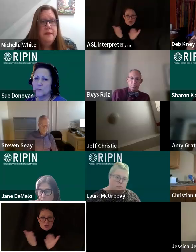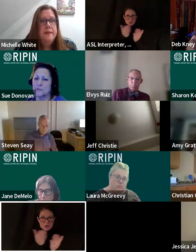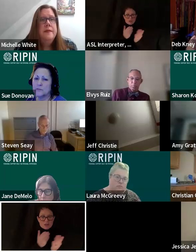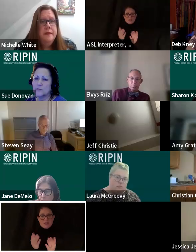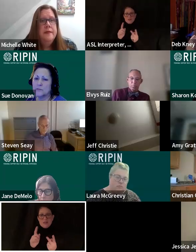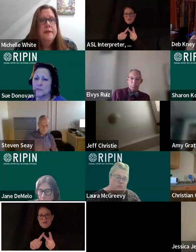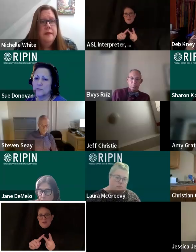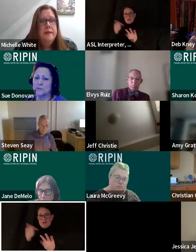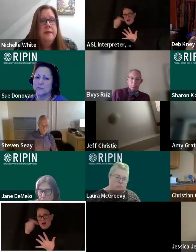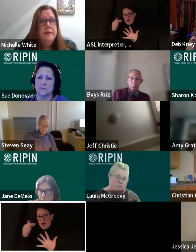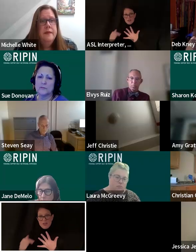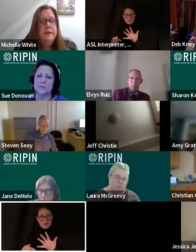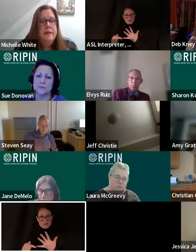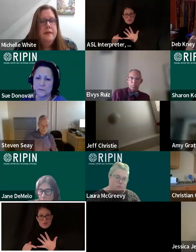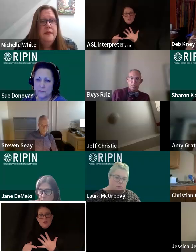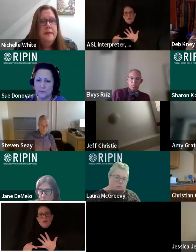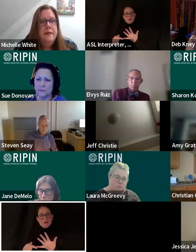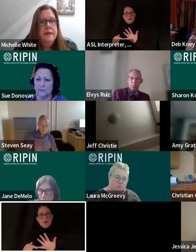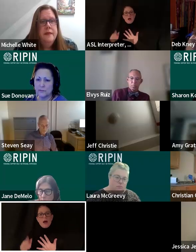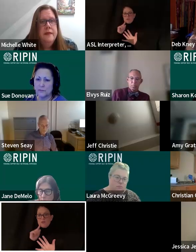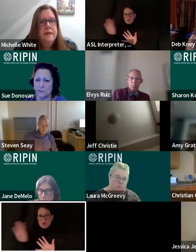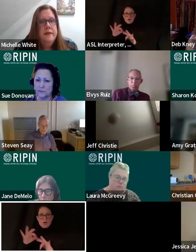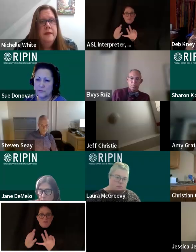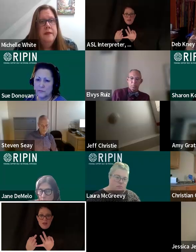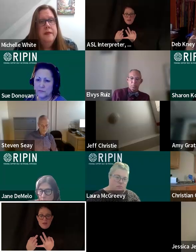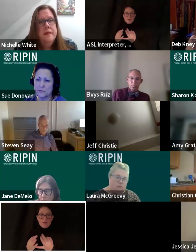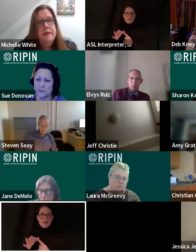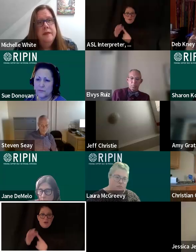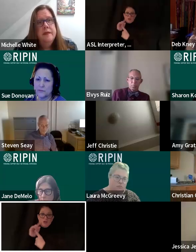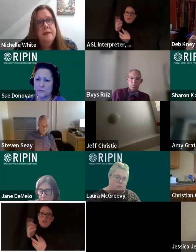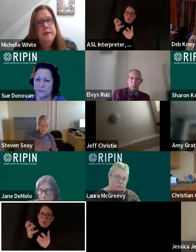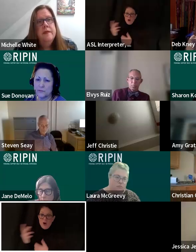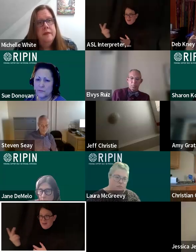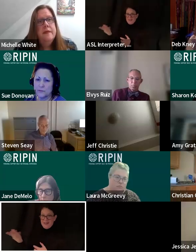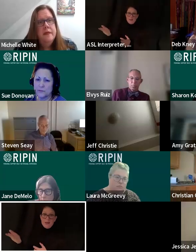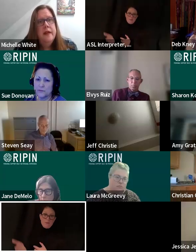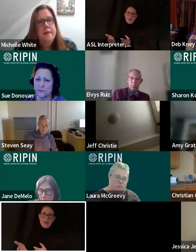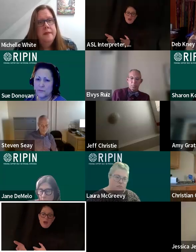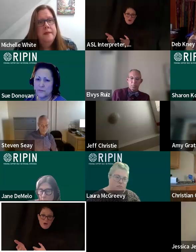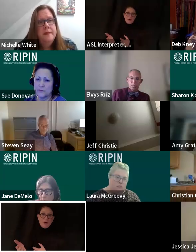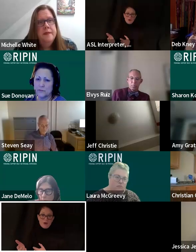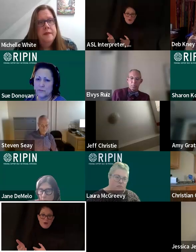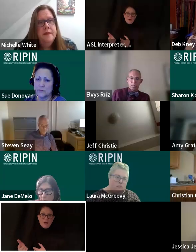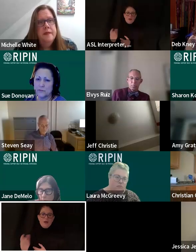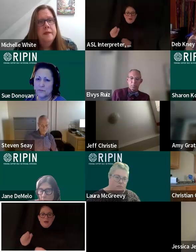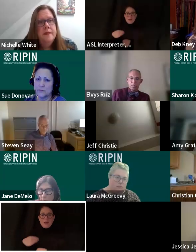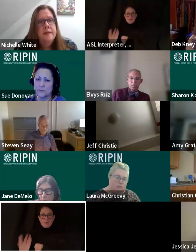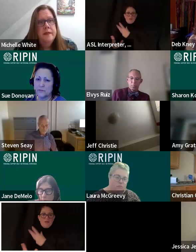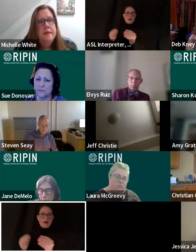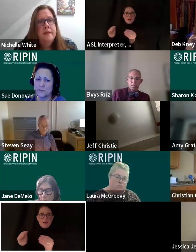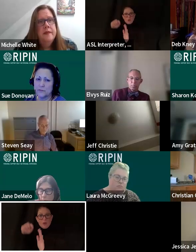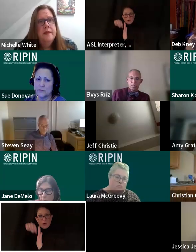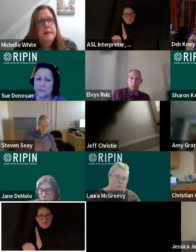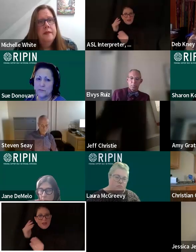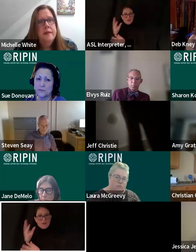and anything that she wants to do. And I'm sure her family, especially if she really wanted them there, can provide